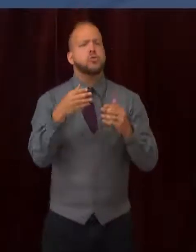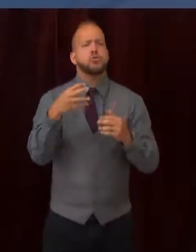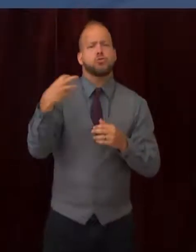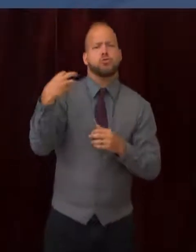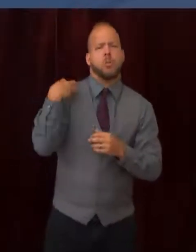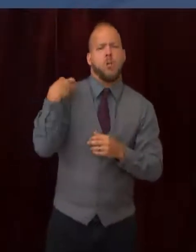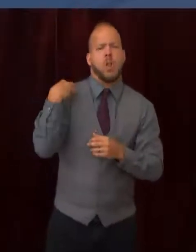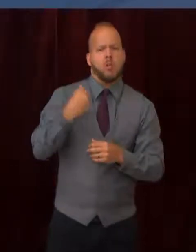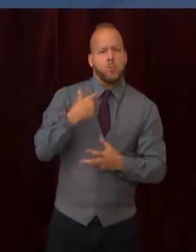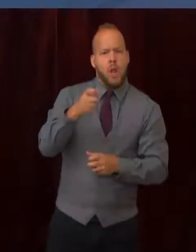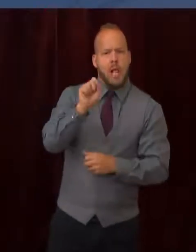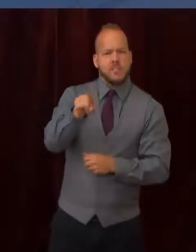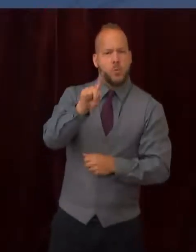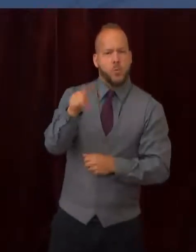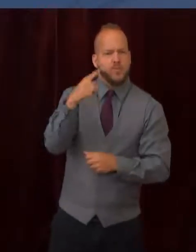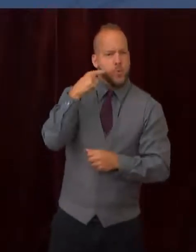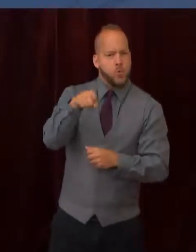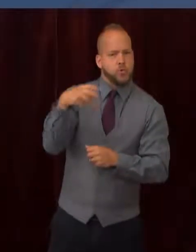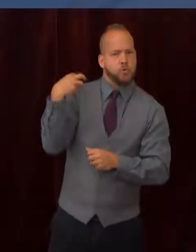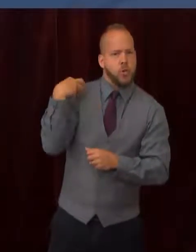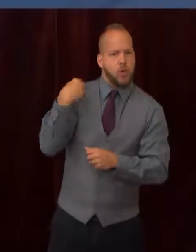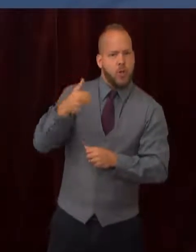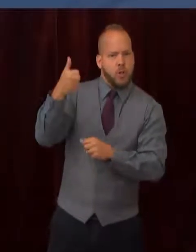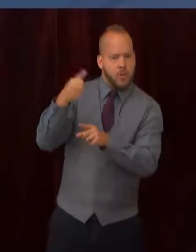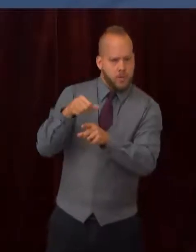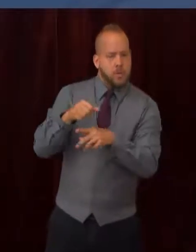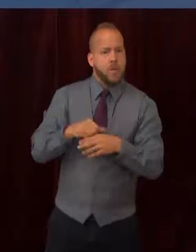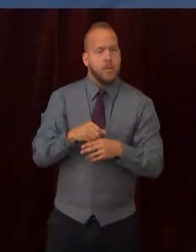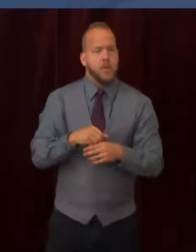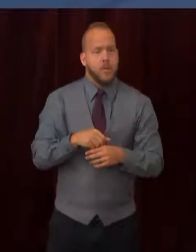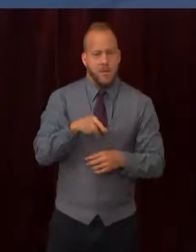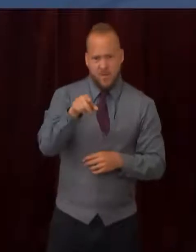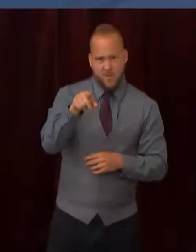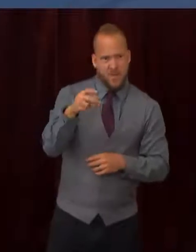quickly that might be too late. Why not arm them now?